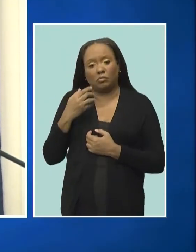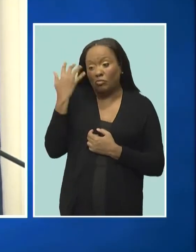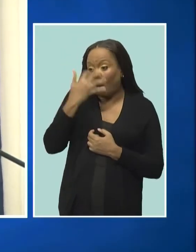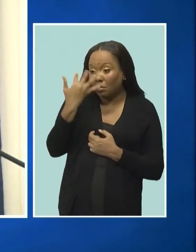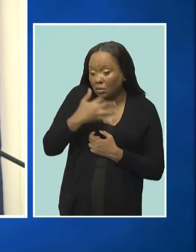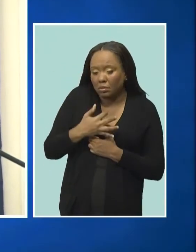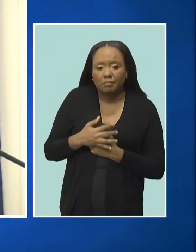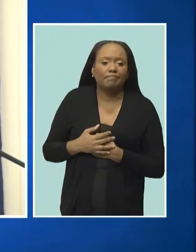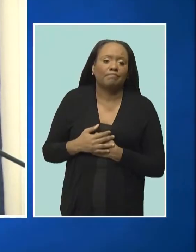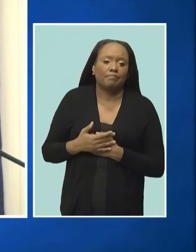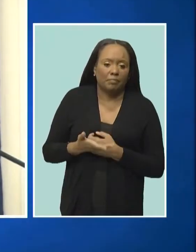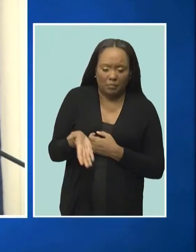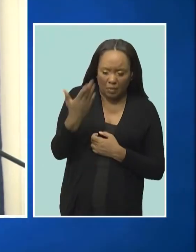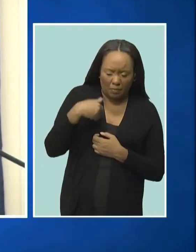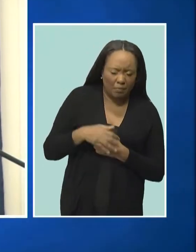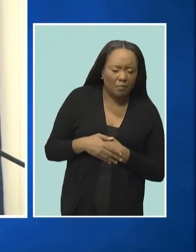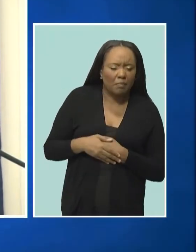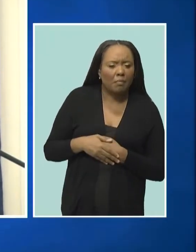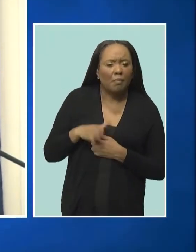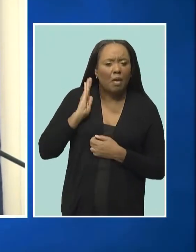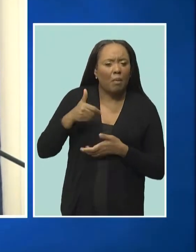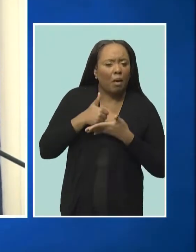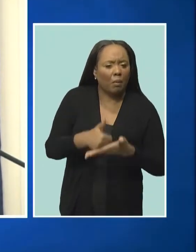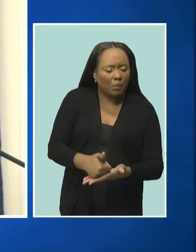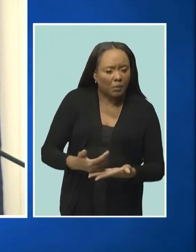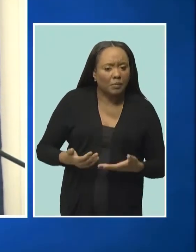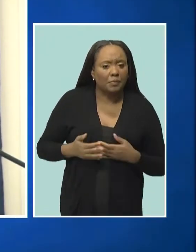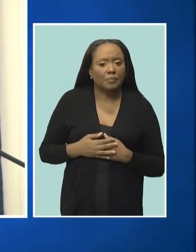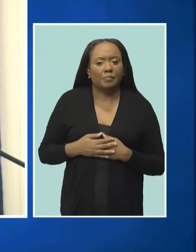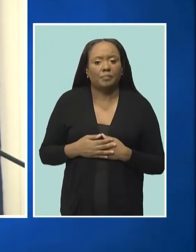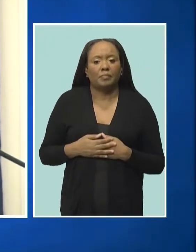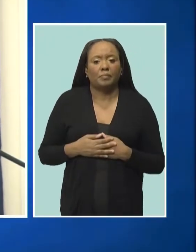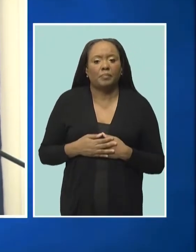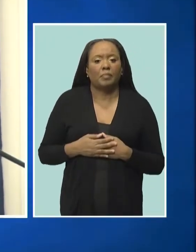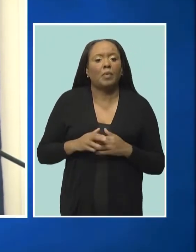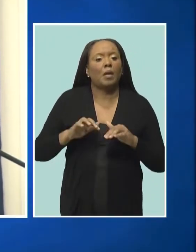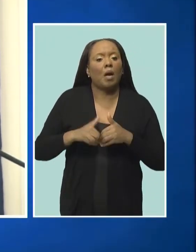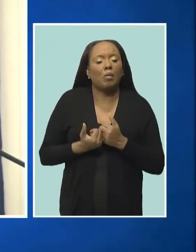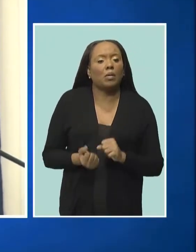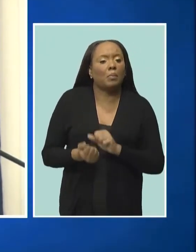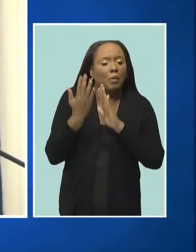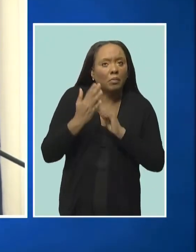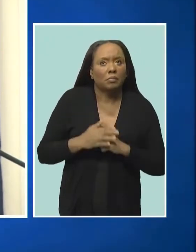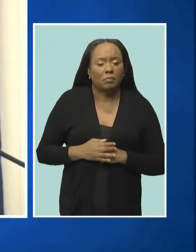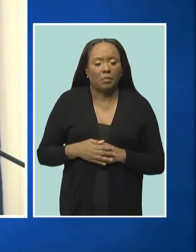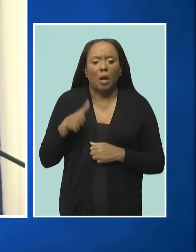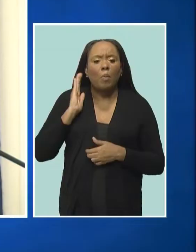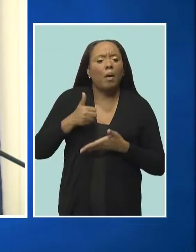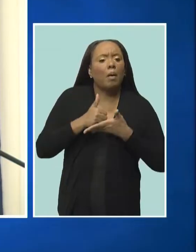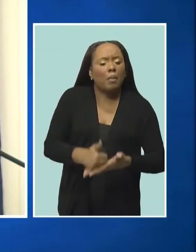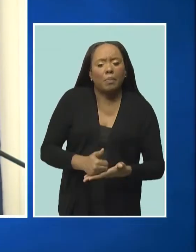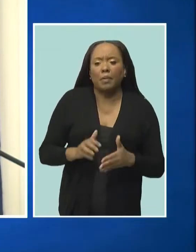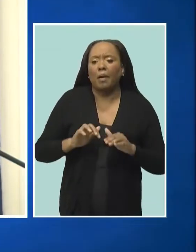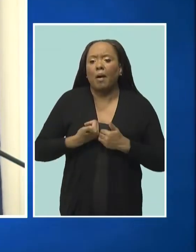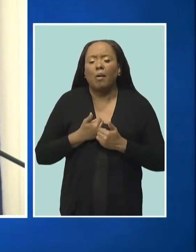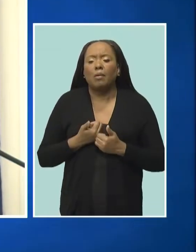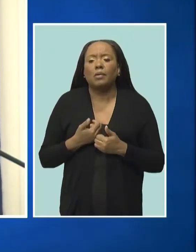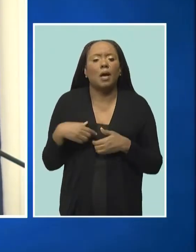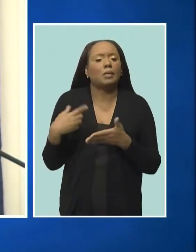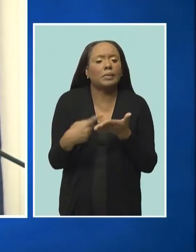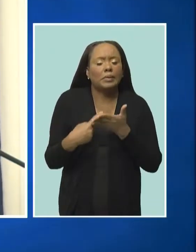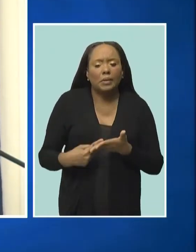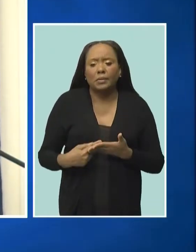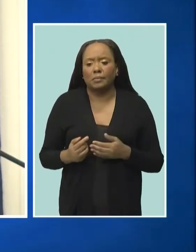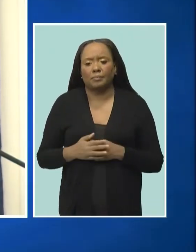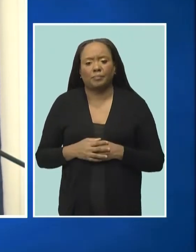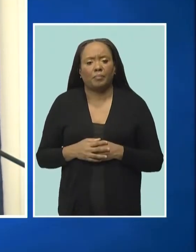you can come here and we can help you to know how to approach them, help you to know how to bring it up, help you to know how to challenge them